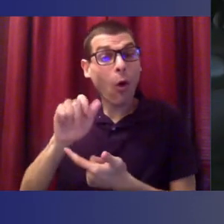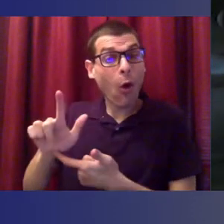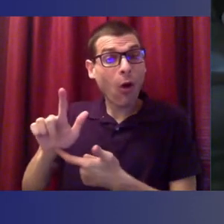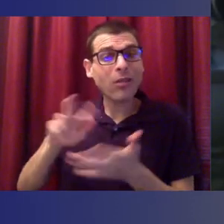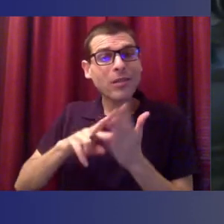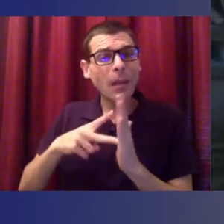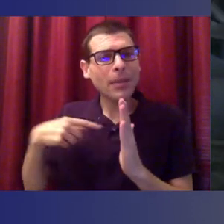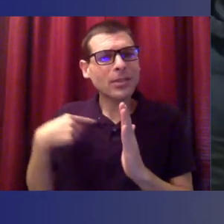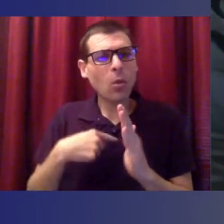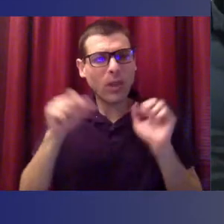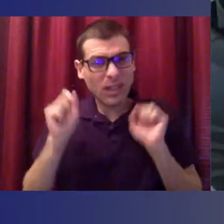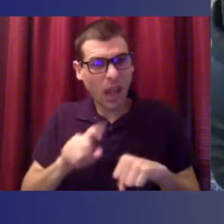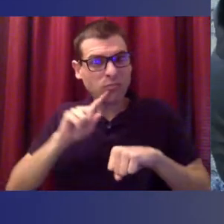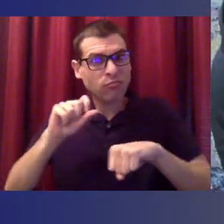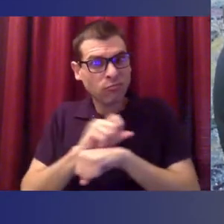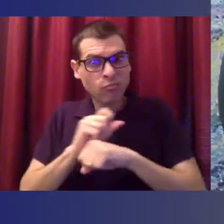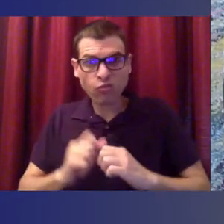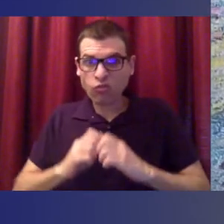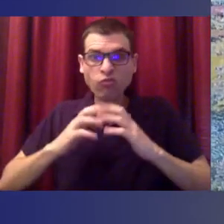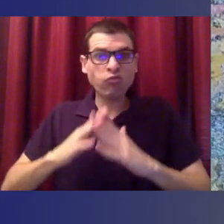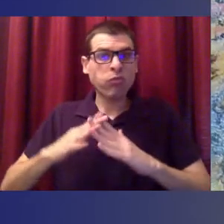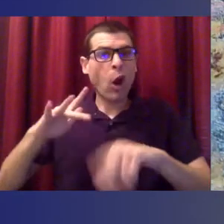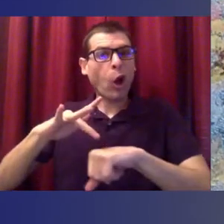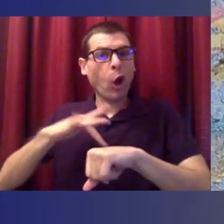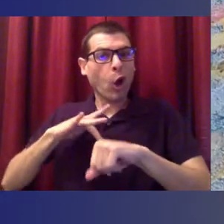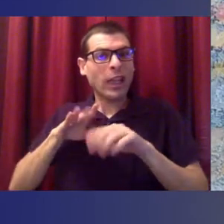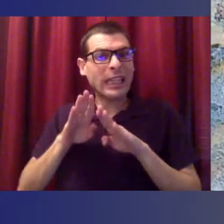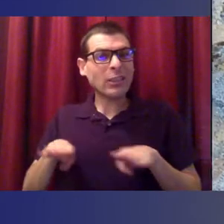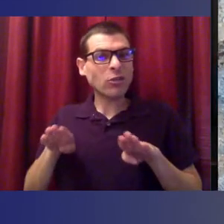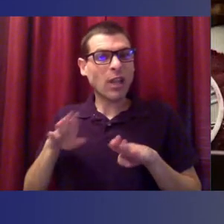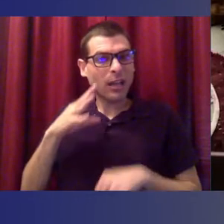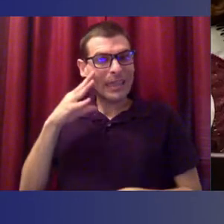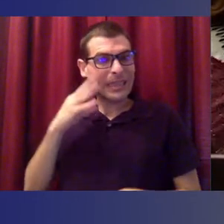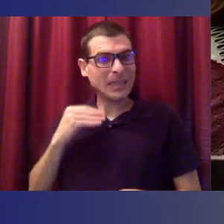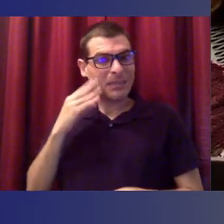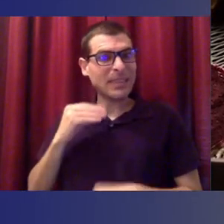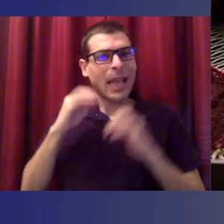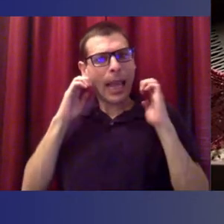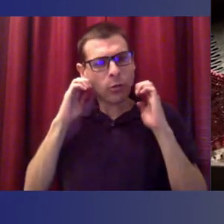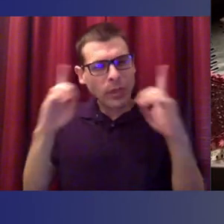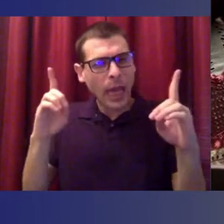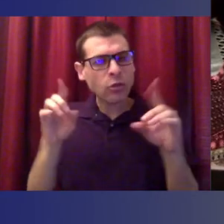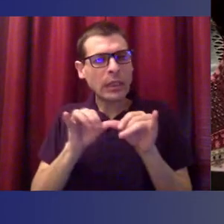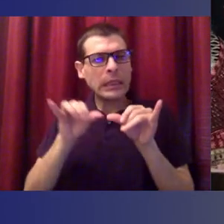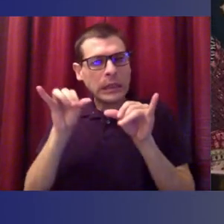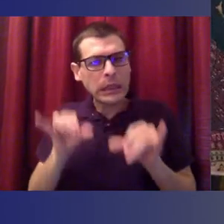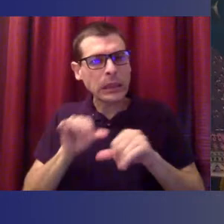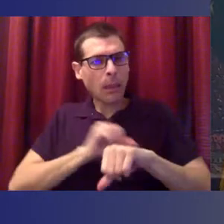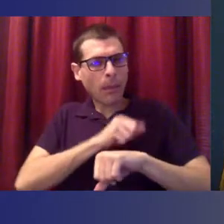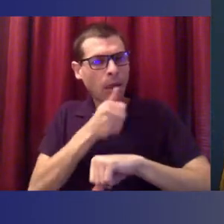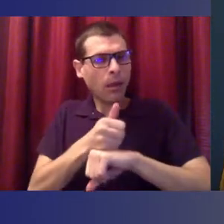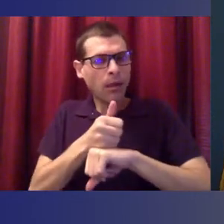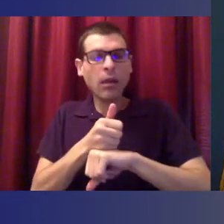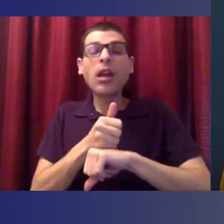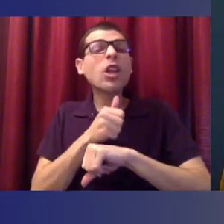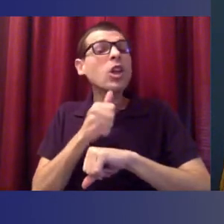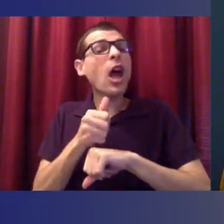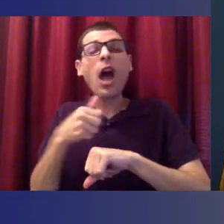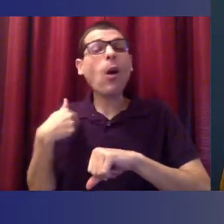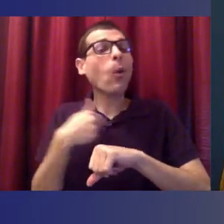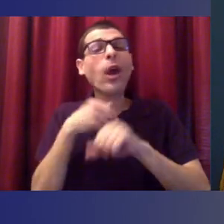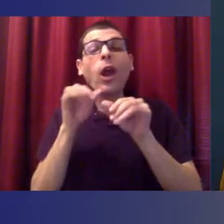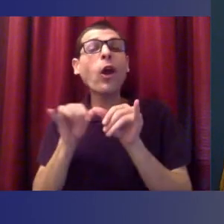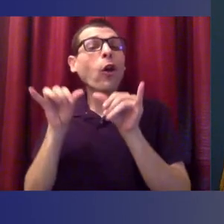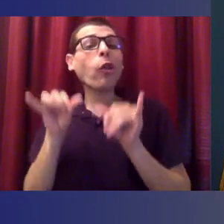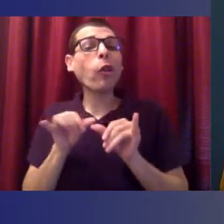first time, an early childhood education system that is created in partnership with families and communities who have been priced